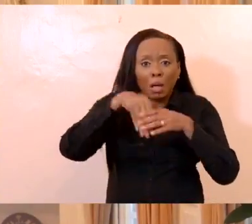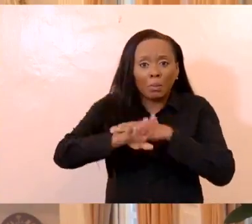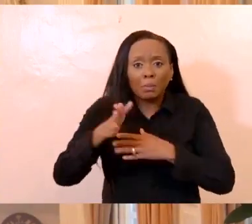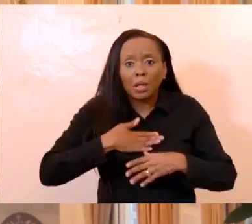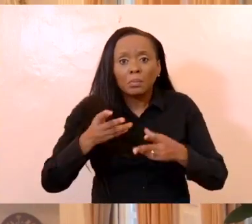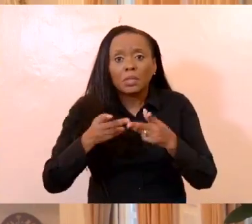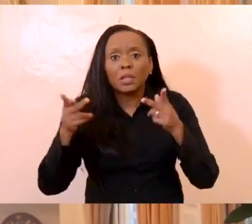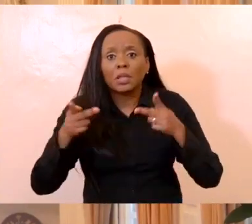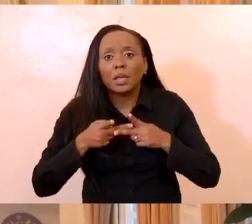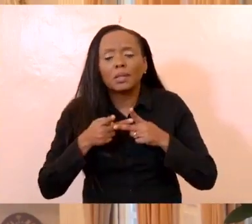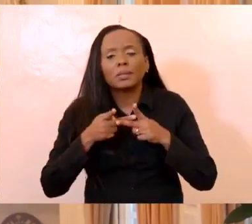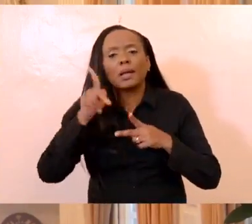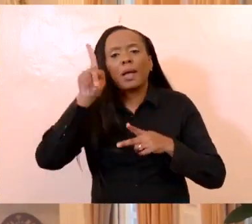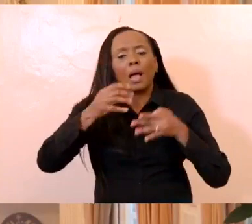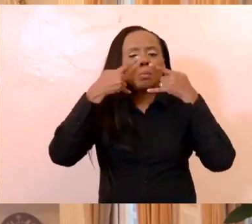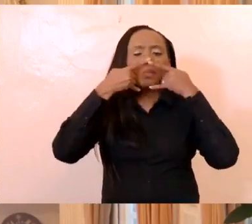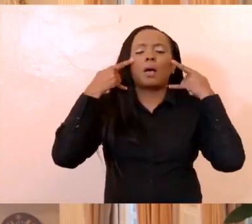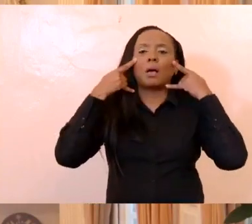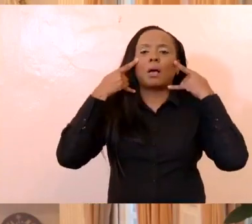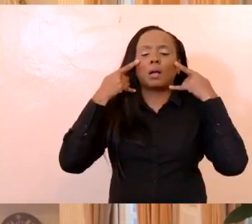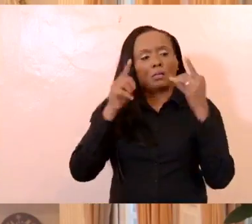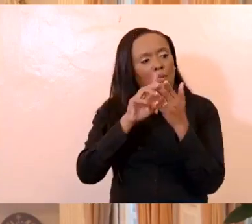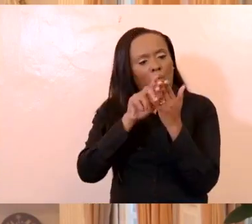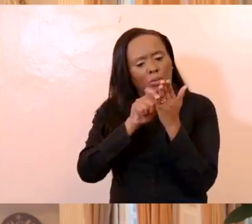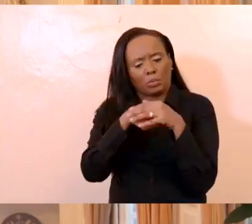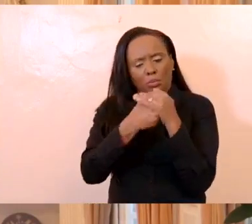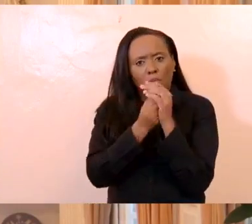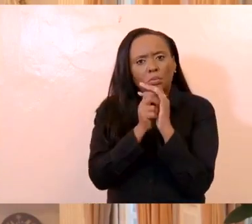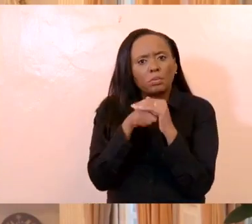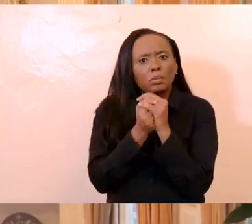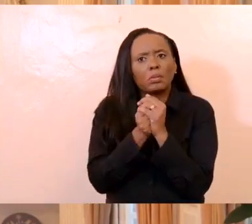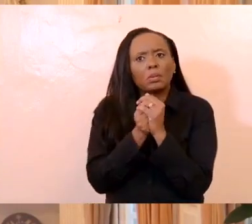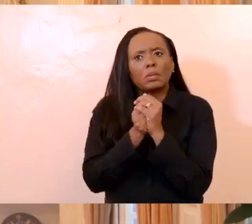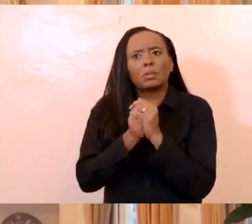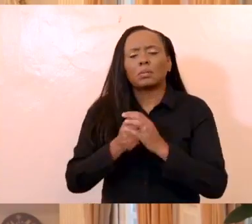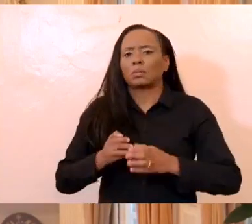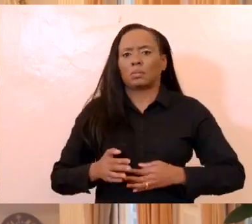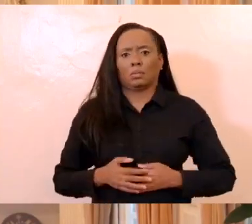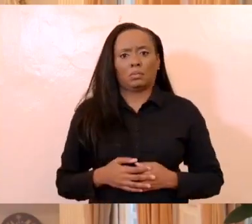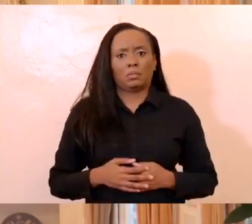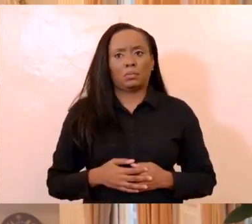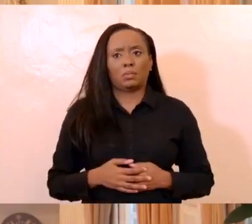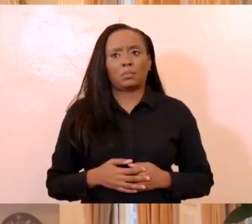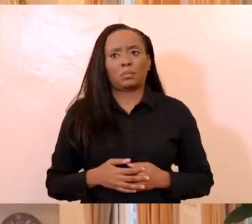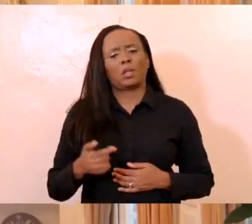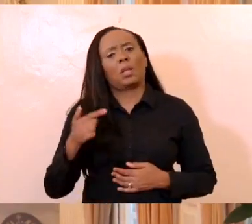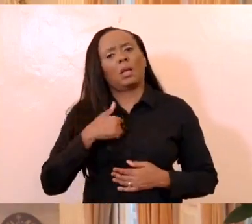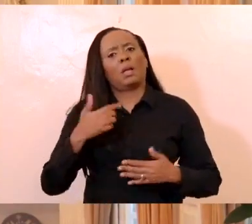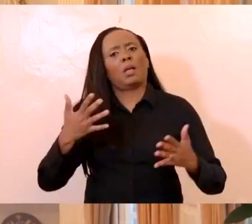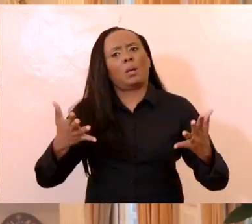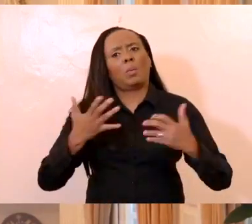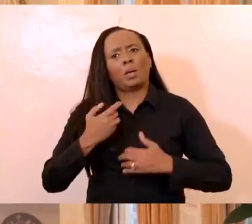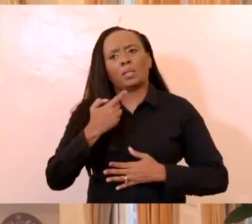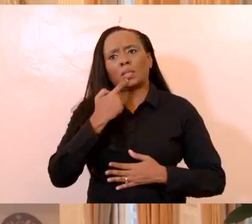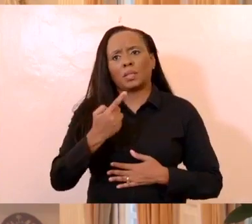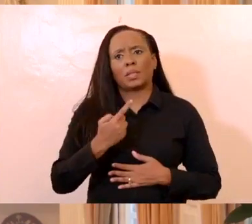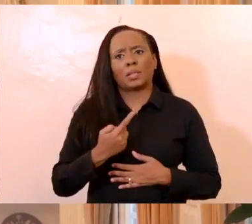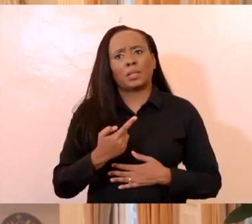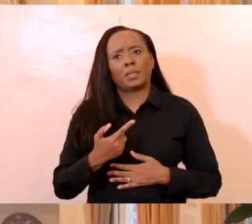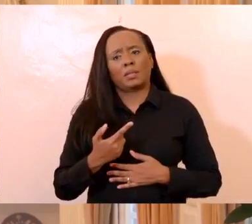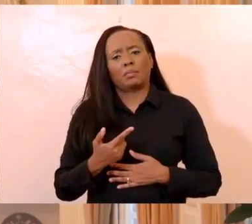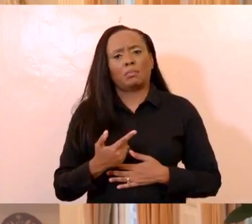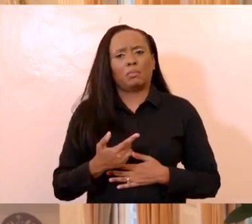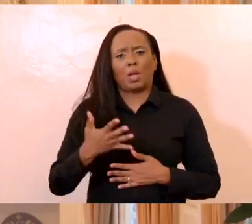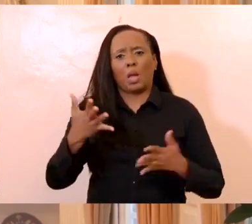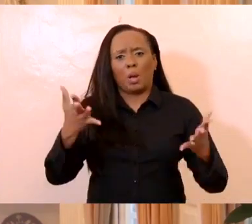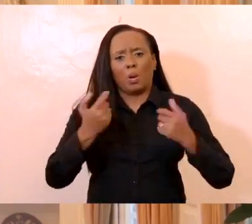very, very important. And I say this, and I will say this with pride. There's only one way that I know of